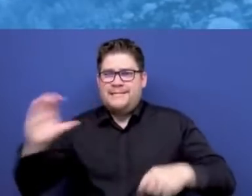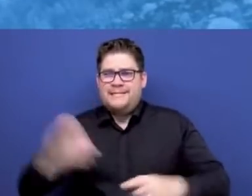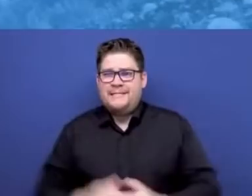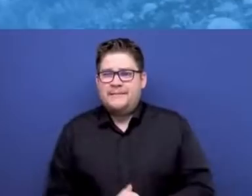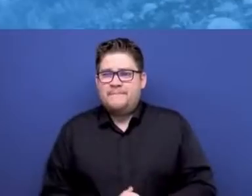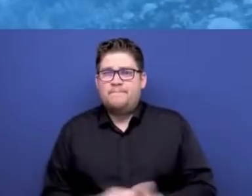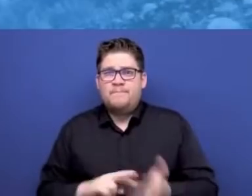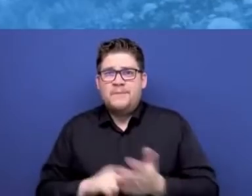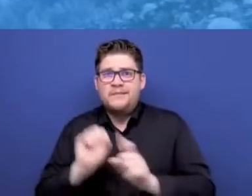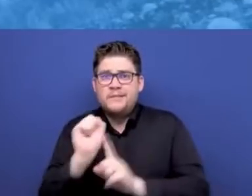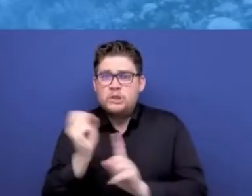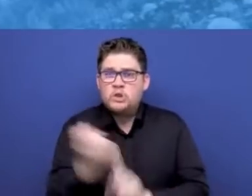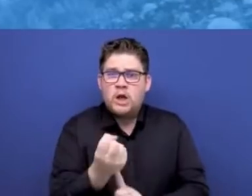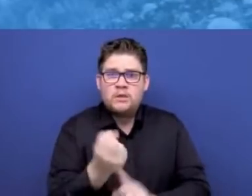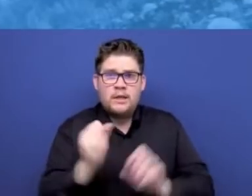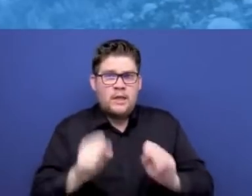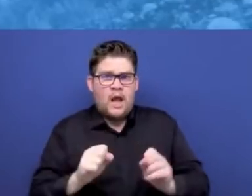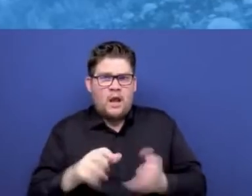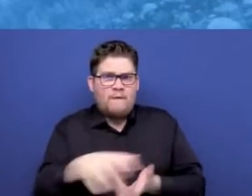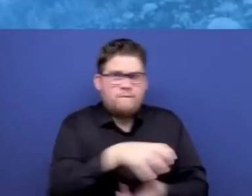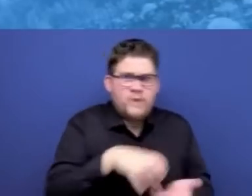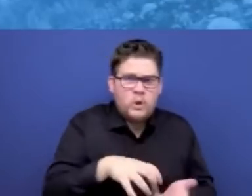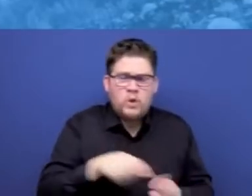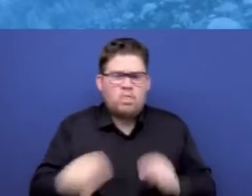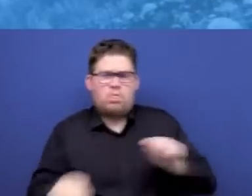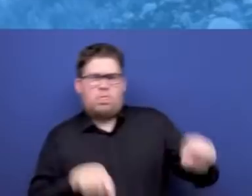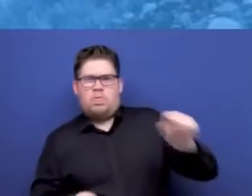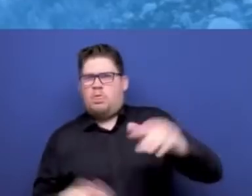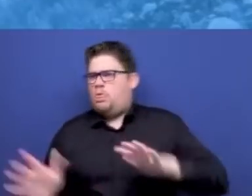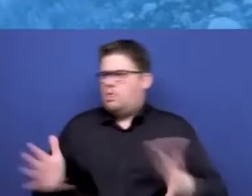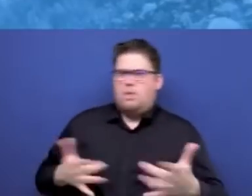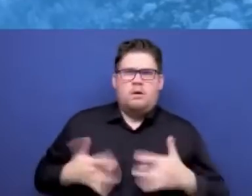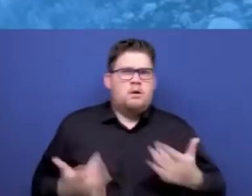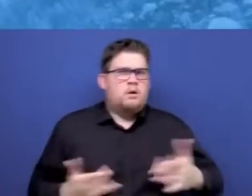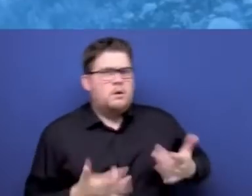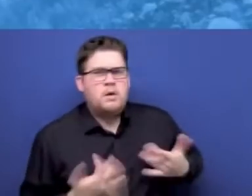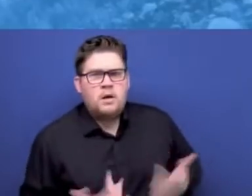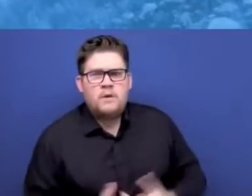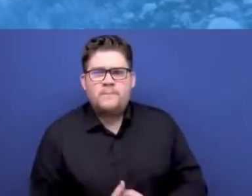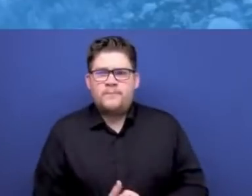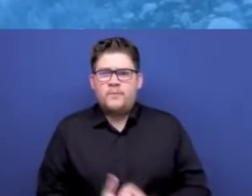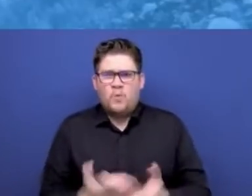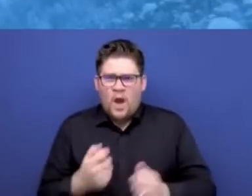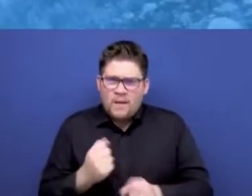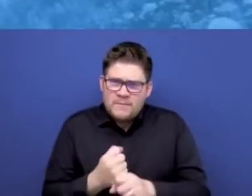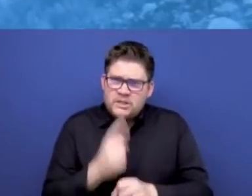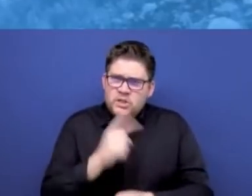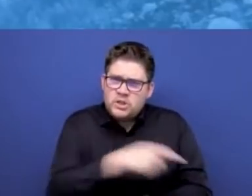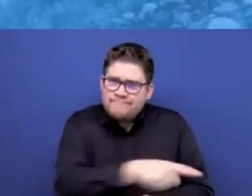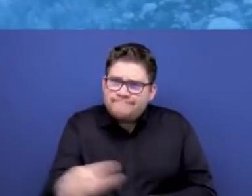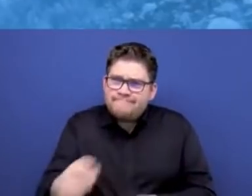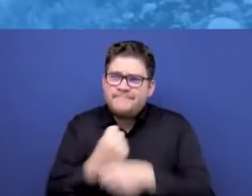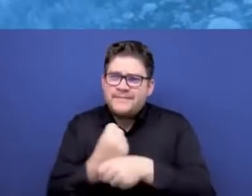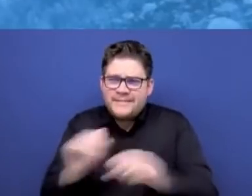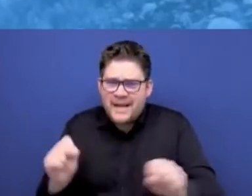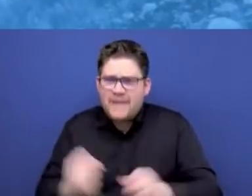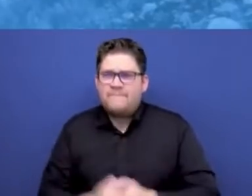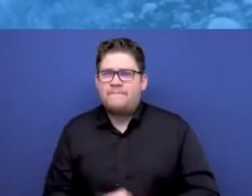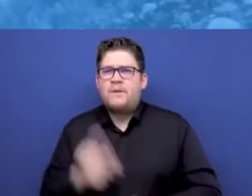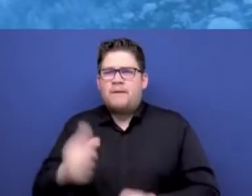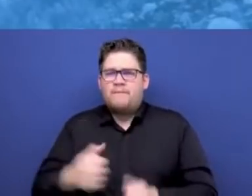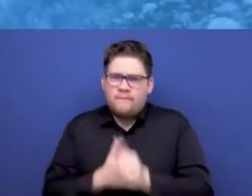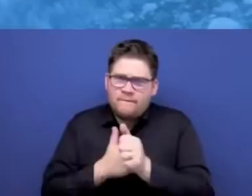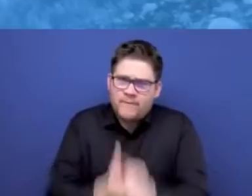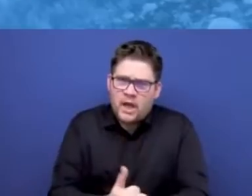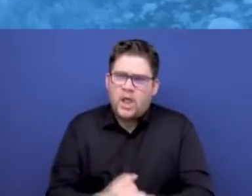your ability to keep yourself and your family safe may be severely impacted. So our firefighting crews, they plan